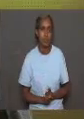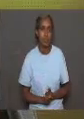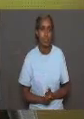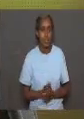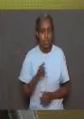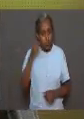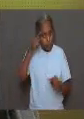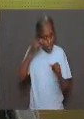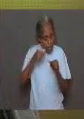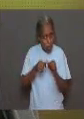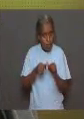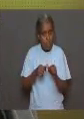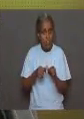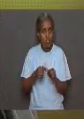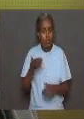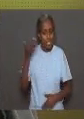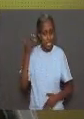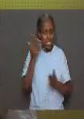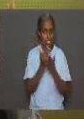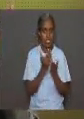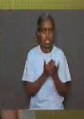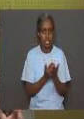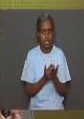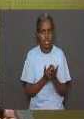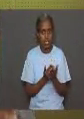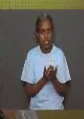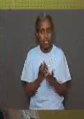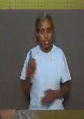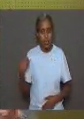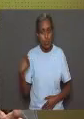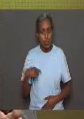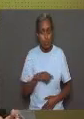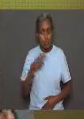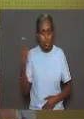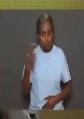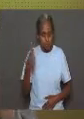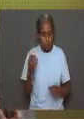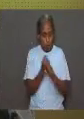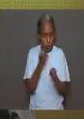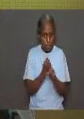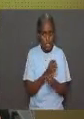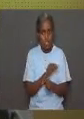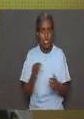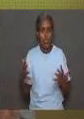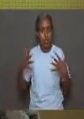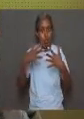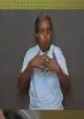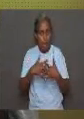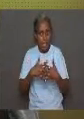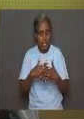As you remember from the last lesson, when you use an operation to combine